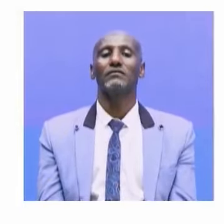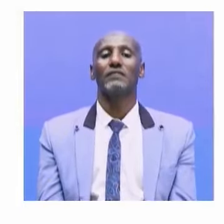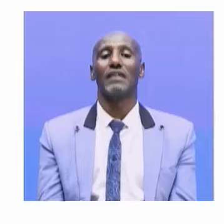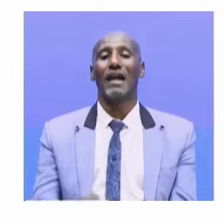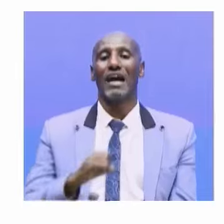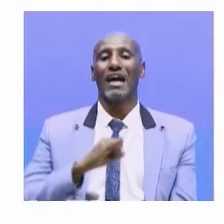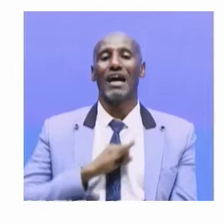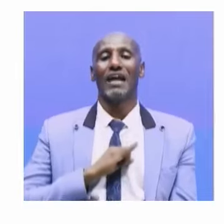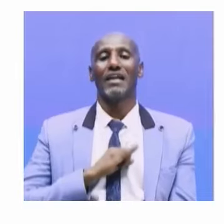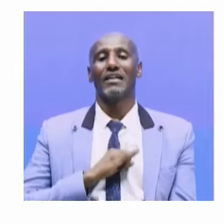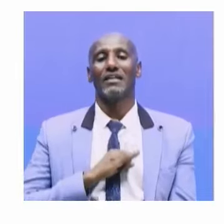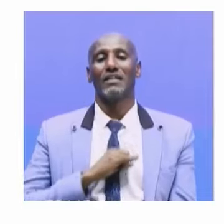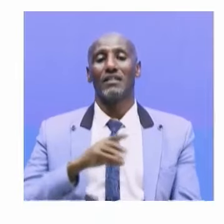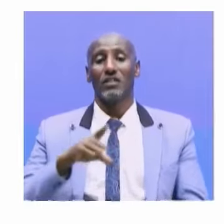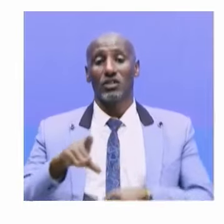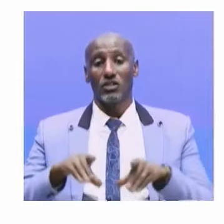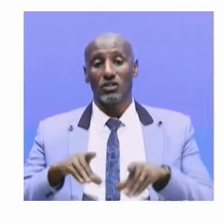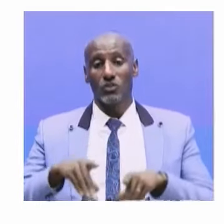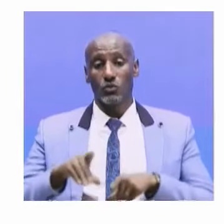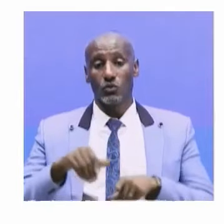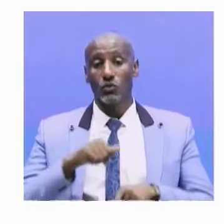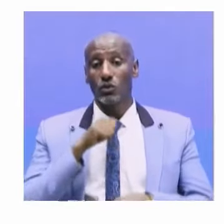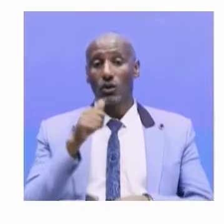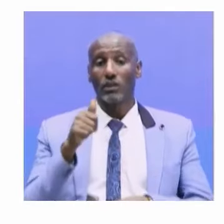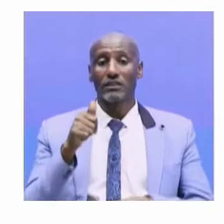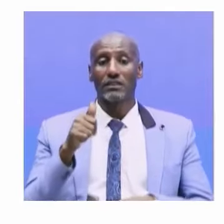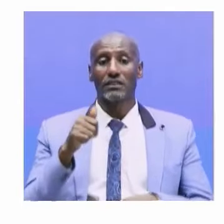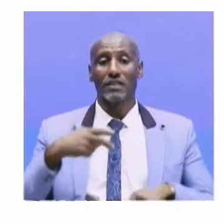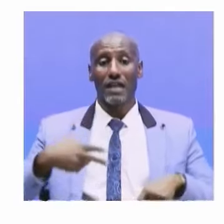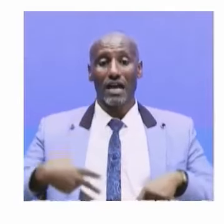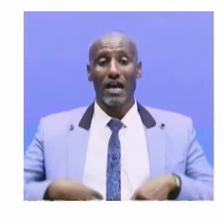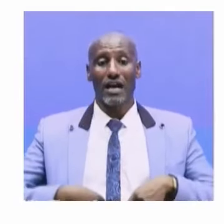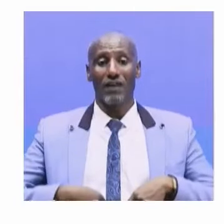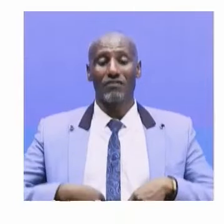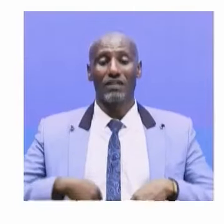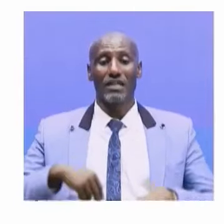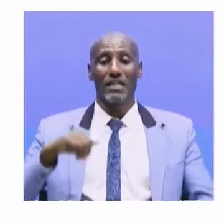I do not have